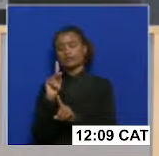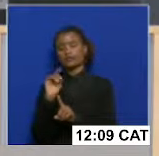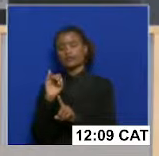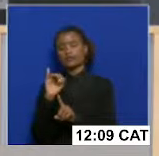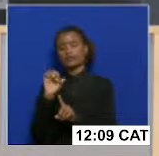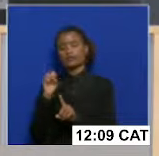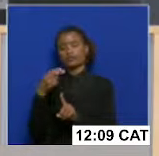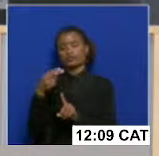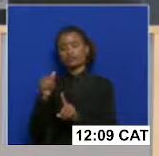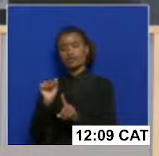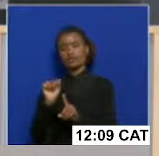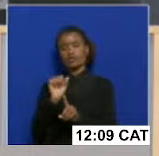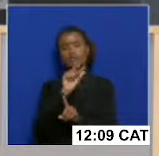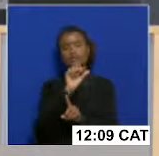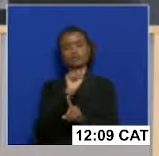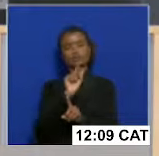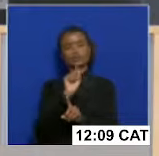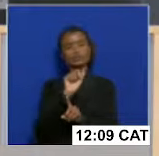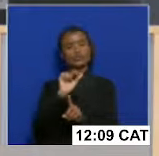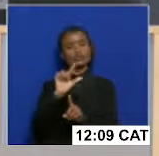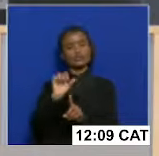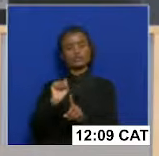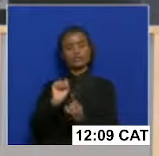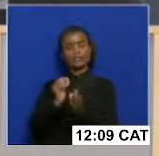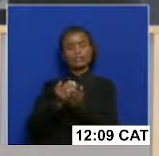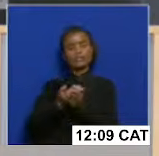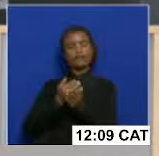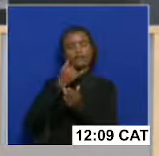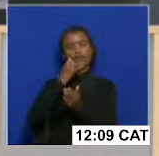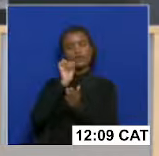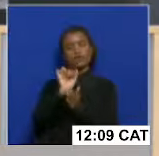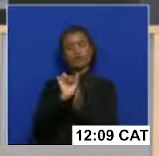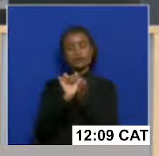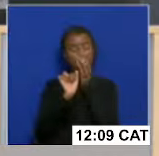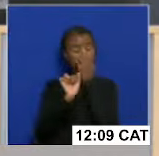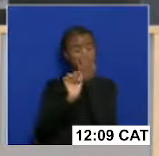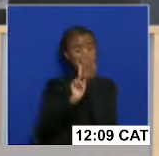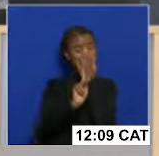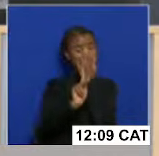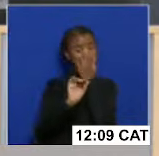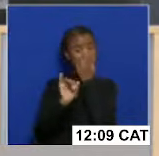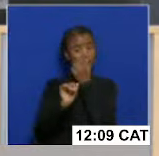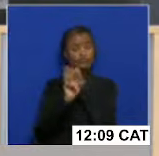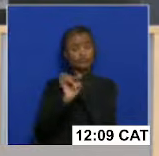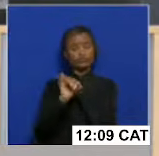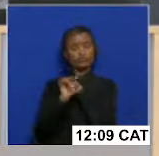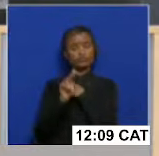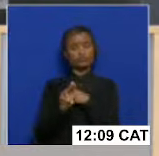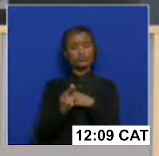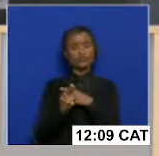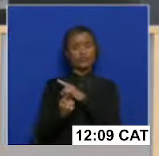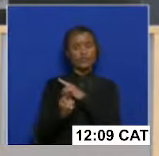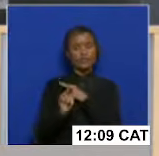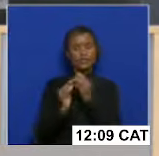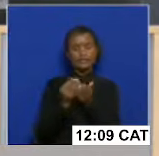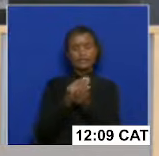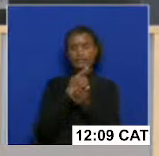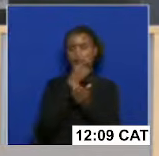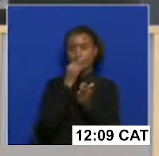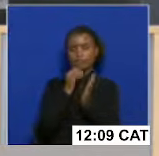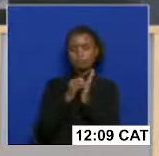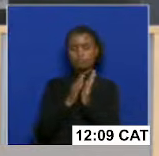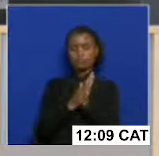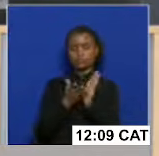Okay, I know K through Juju. That's why I saved the number like this, so I